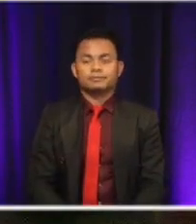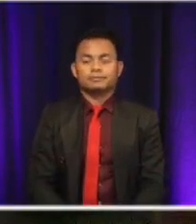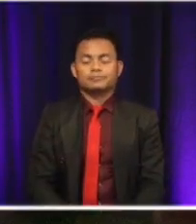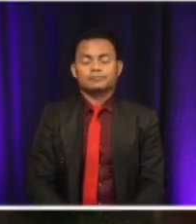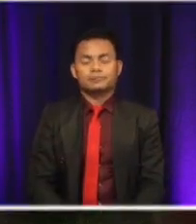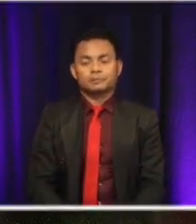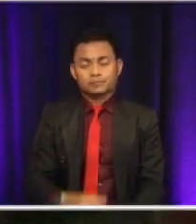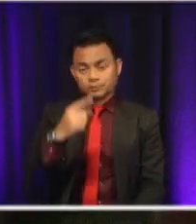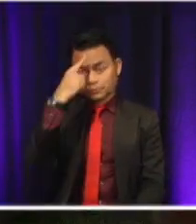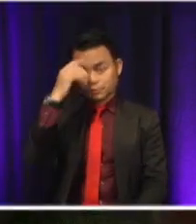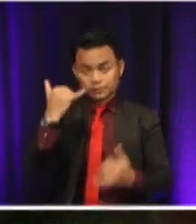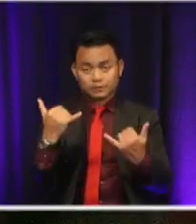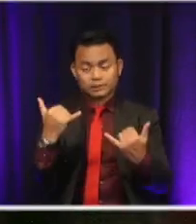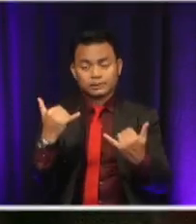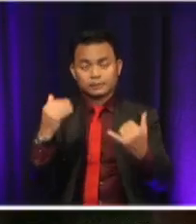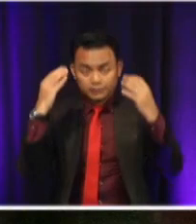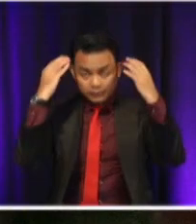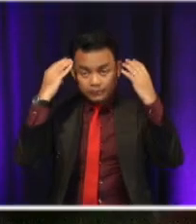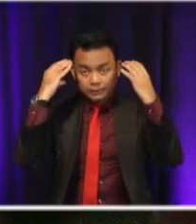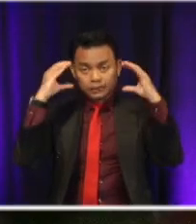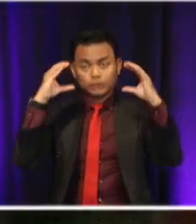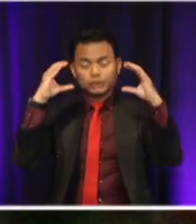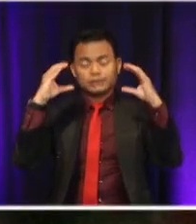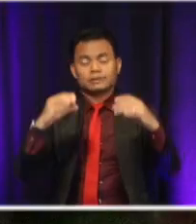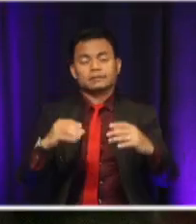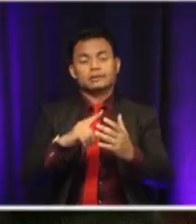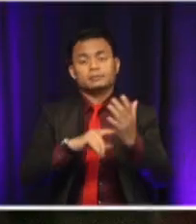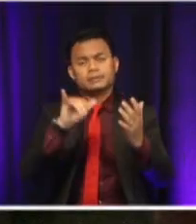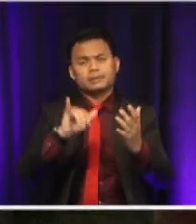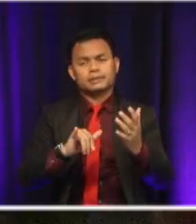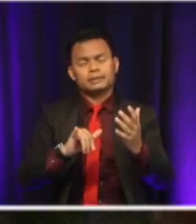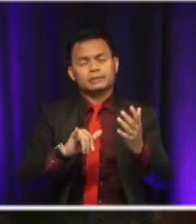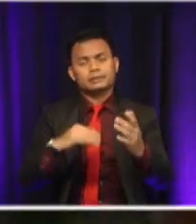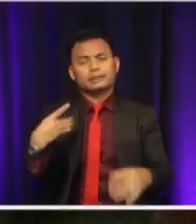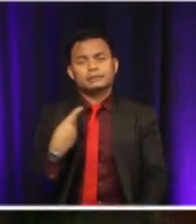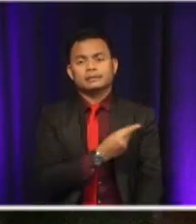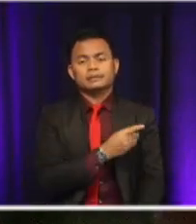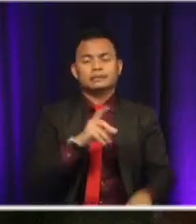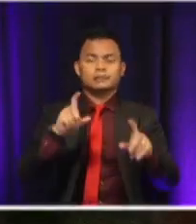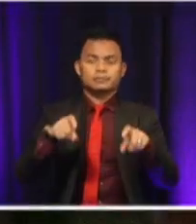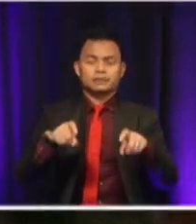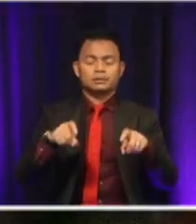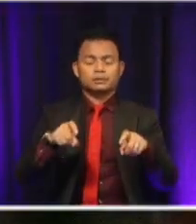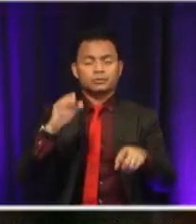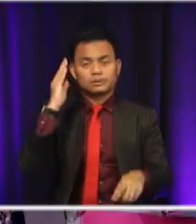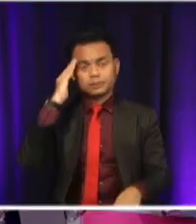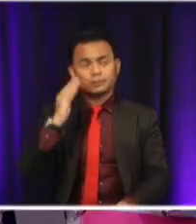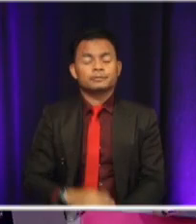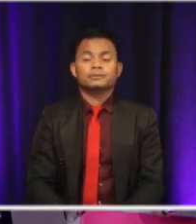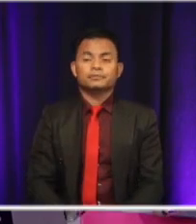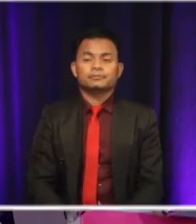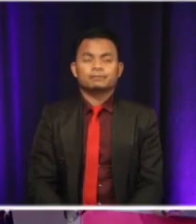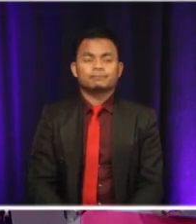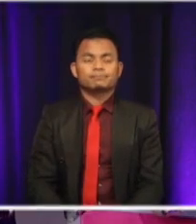for this segment, teacher Asima, what is the first thing that we need to know? All right, since you have very happy